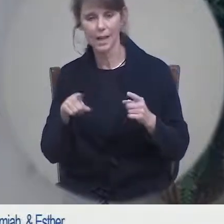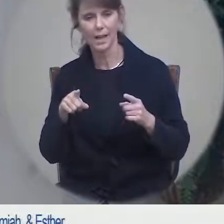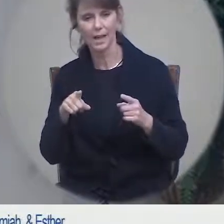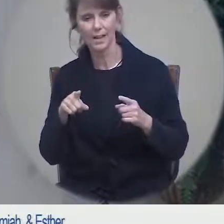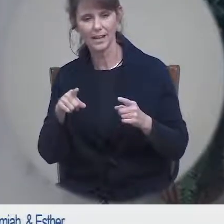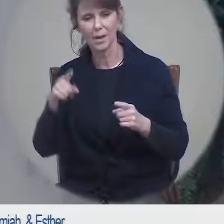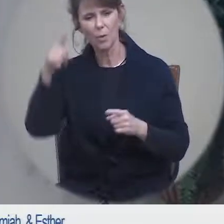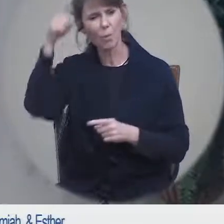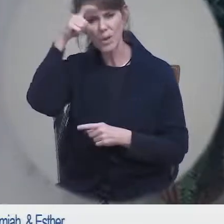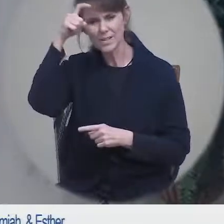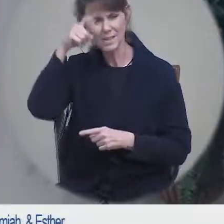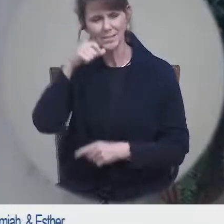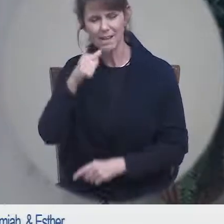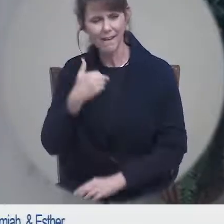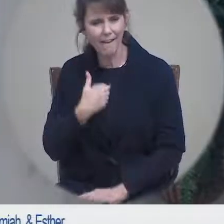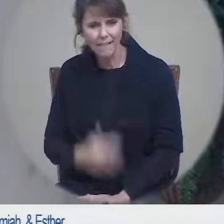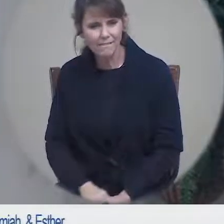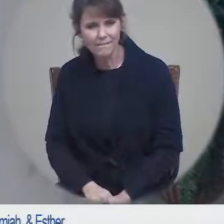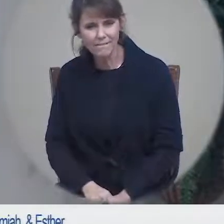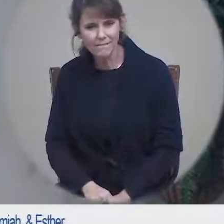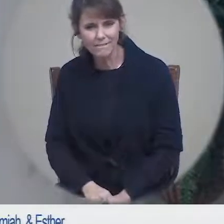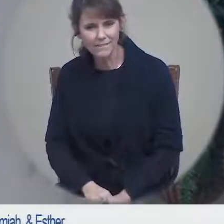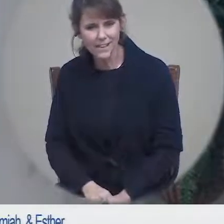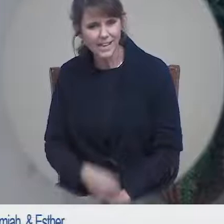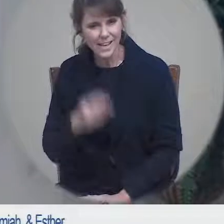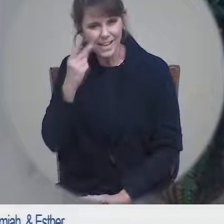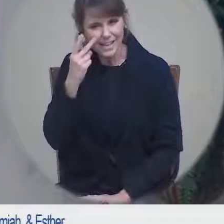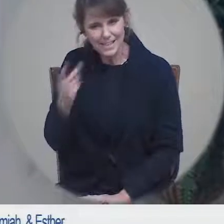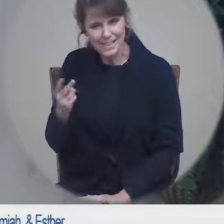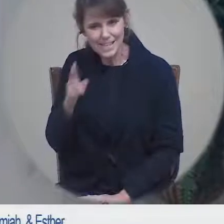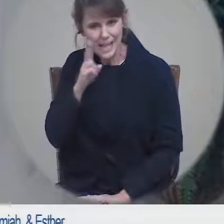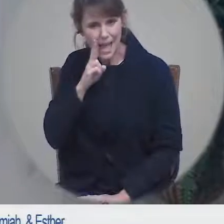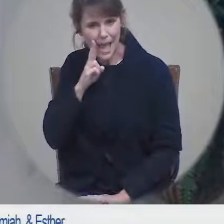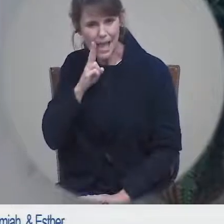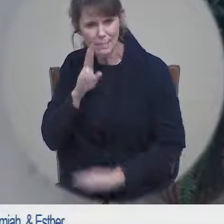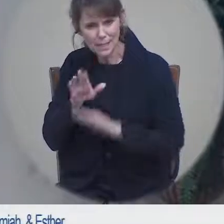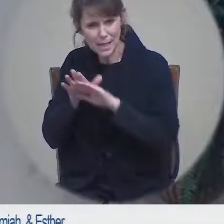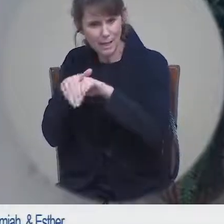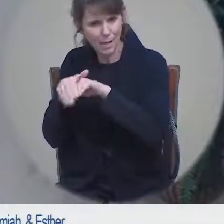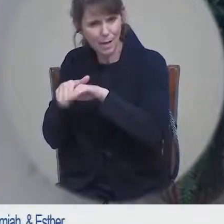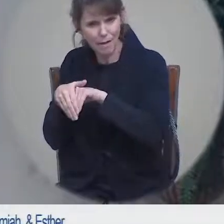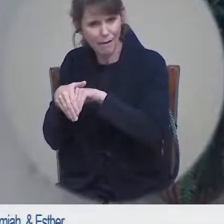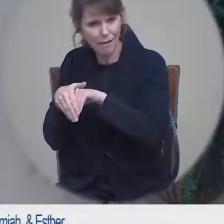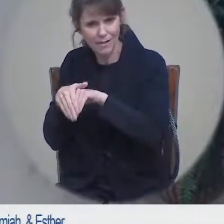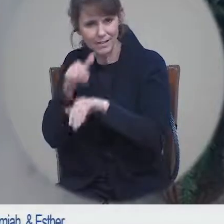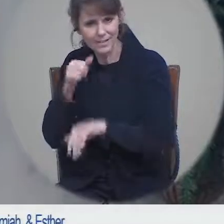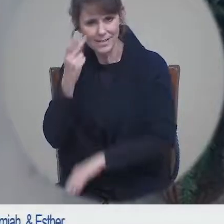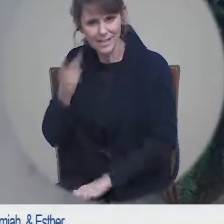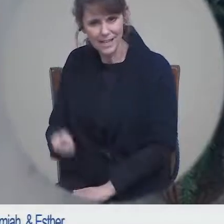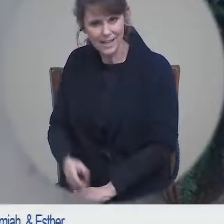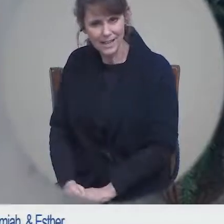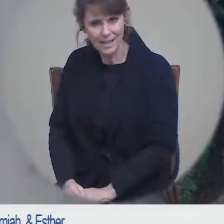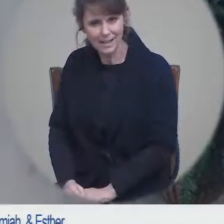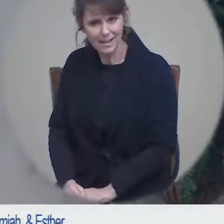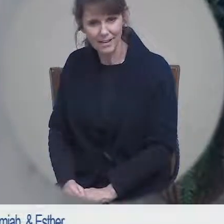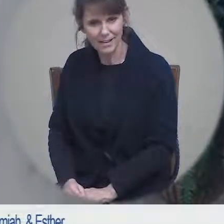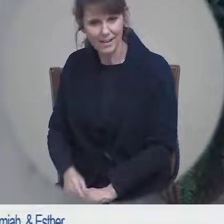or wisdom. He doesn't see through the machinations of Haman or anybody else. And here we see Esther.